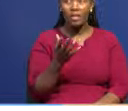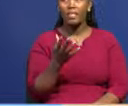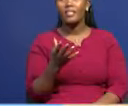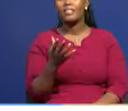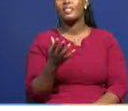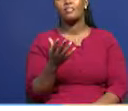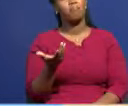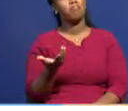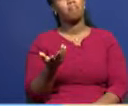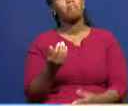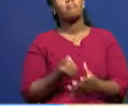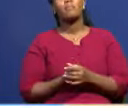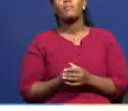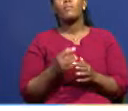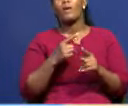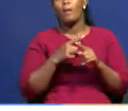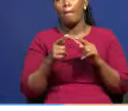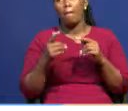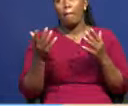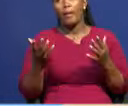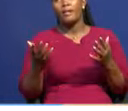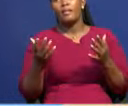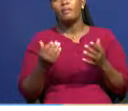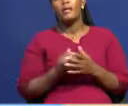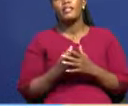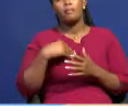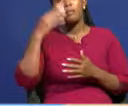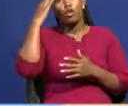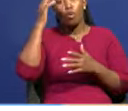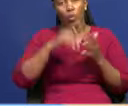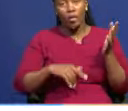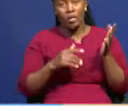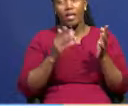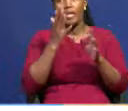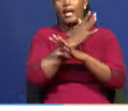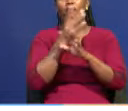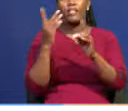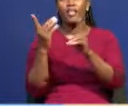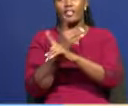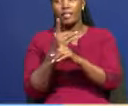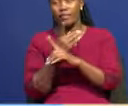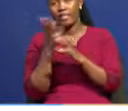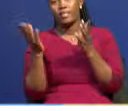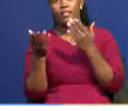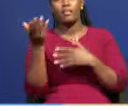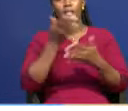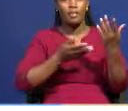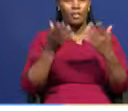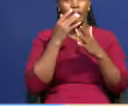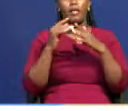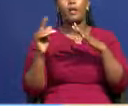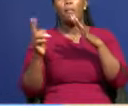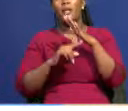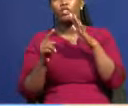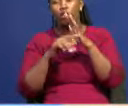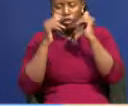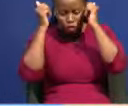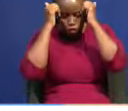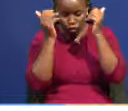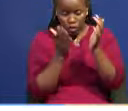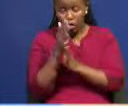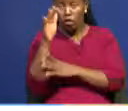think about it? But as given that you've asked me, I know that after submissions and counter submission, the Ministry of Education, in terms of Parliament, what it